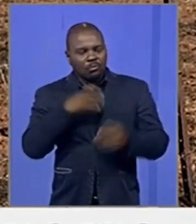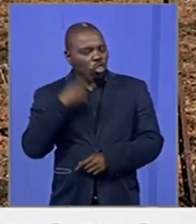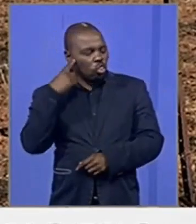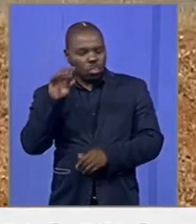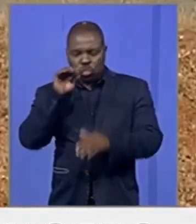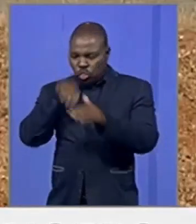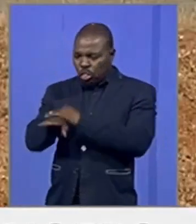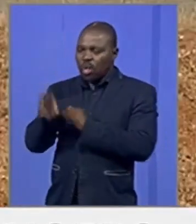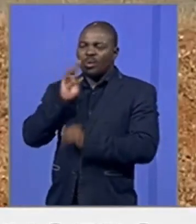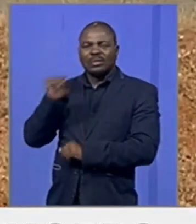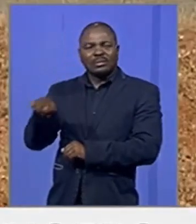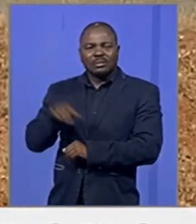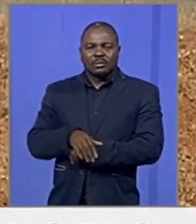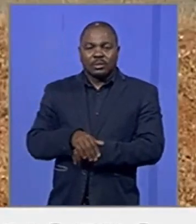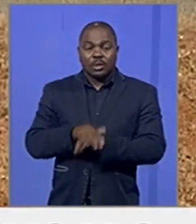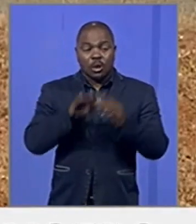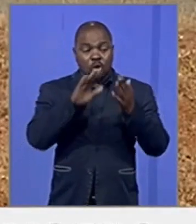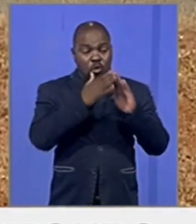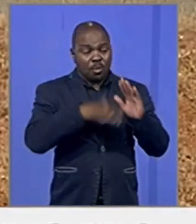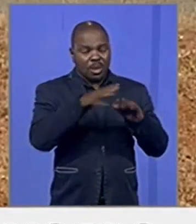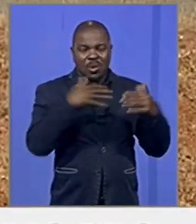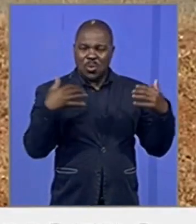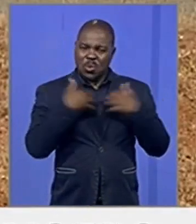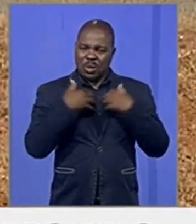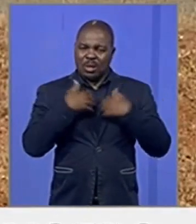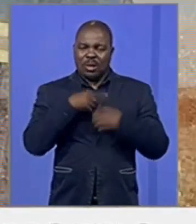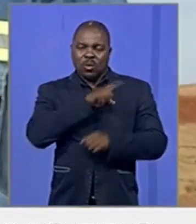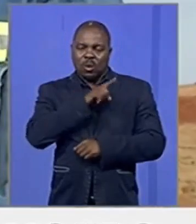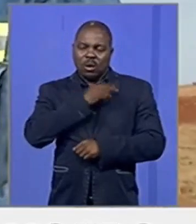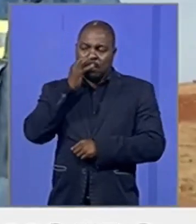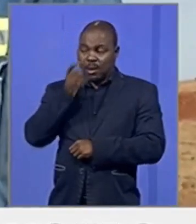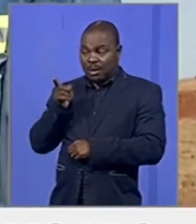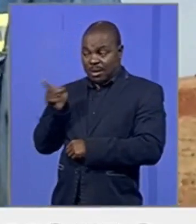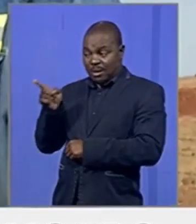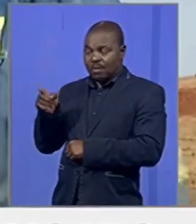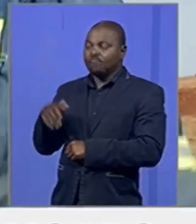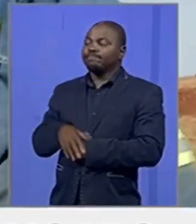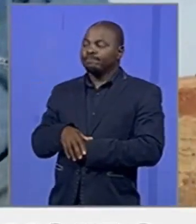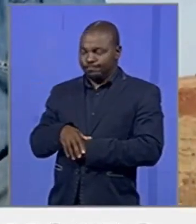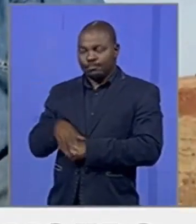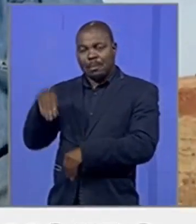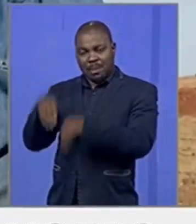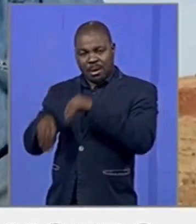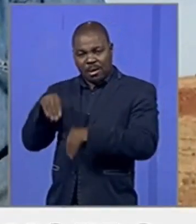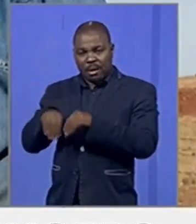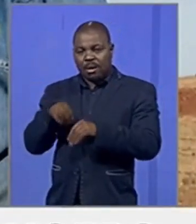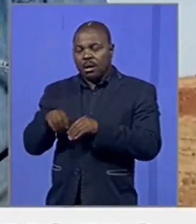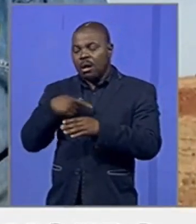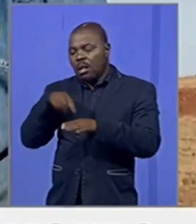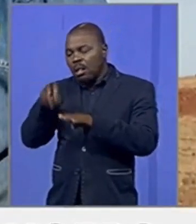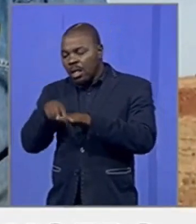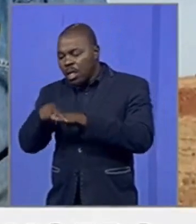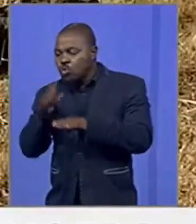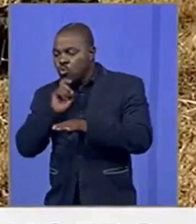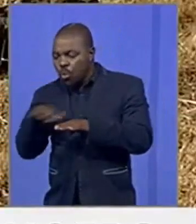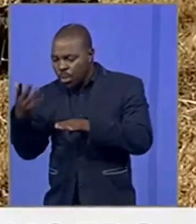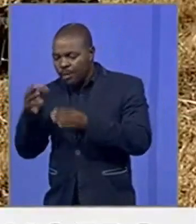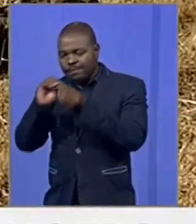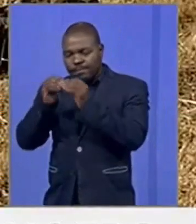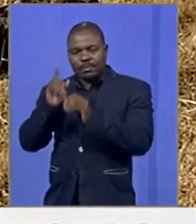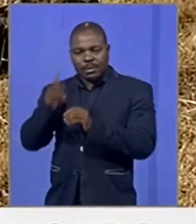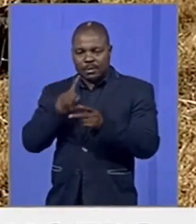ba tsena baagi bao ba tshwenyegileng ba ikuela go moepo go tlhabolola mesima eo e sa dirisiweng le go ba